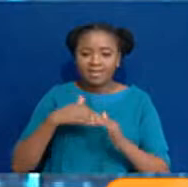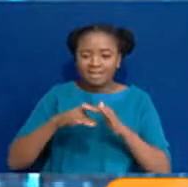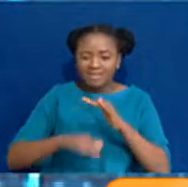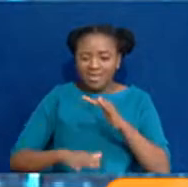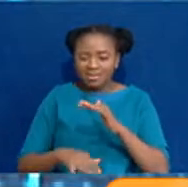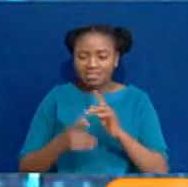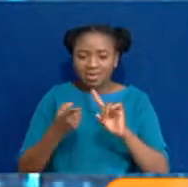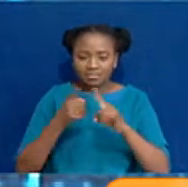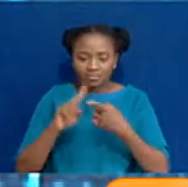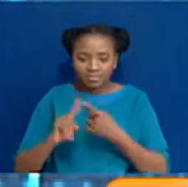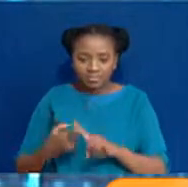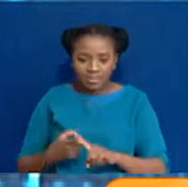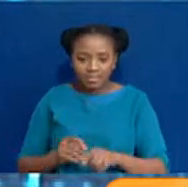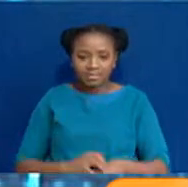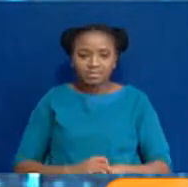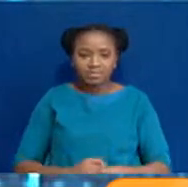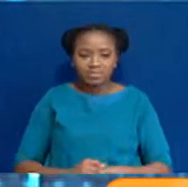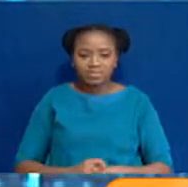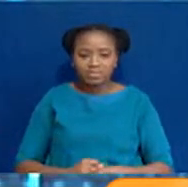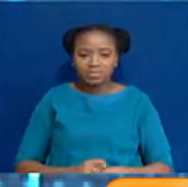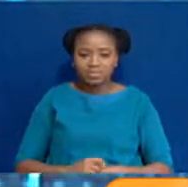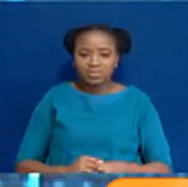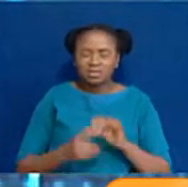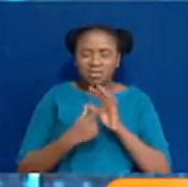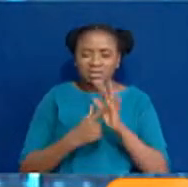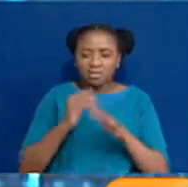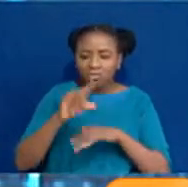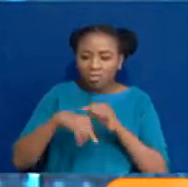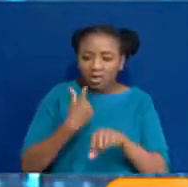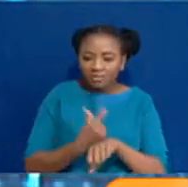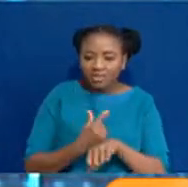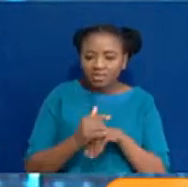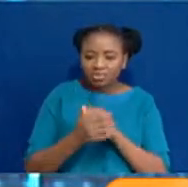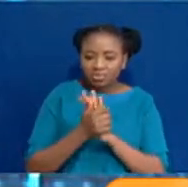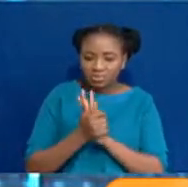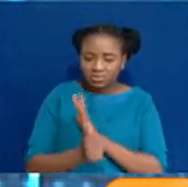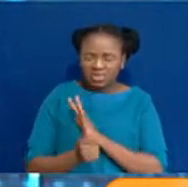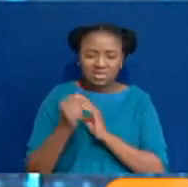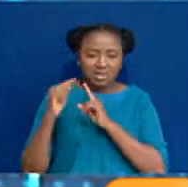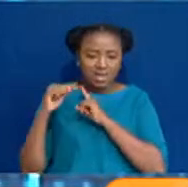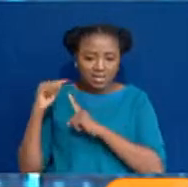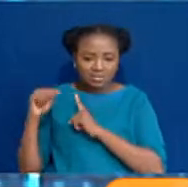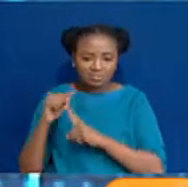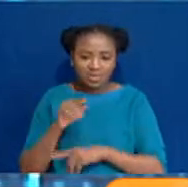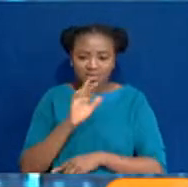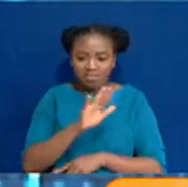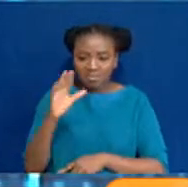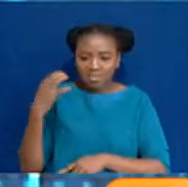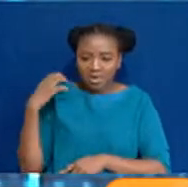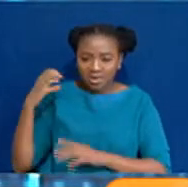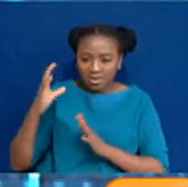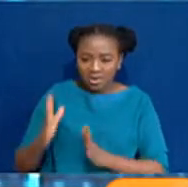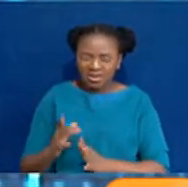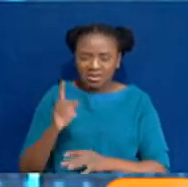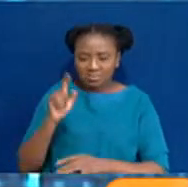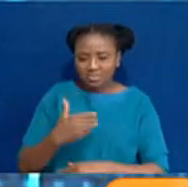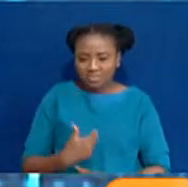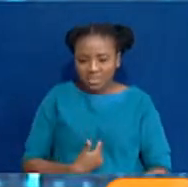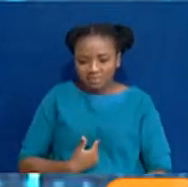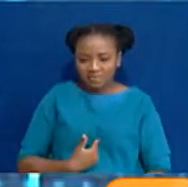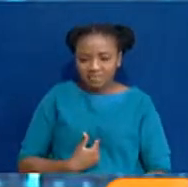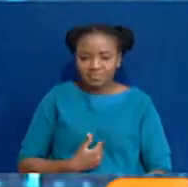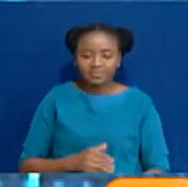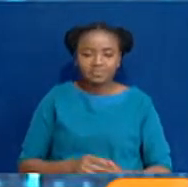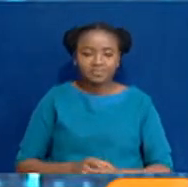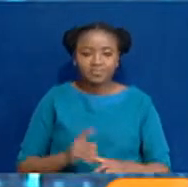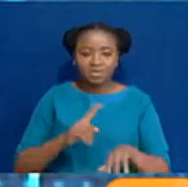of qualifications, skills, competencies, and experience that the candidate must conform to.